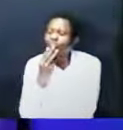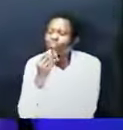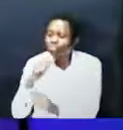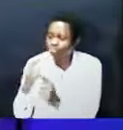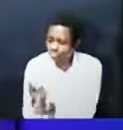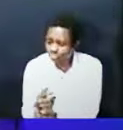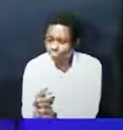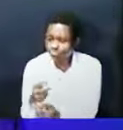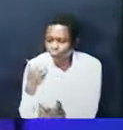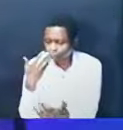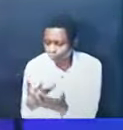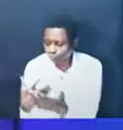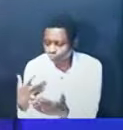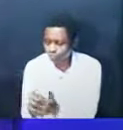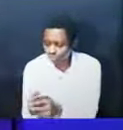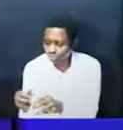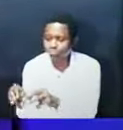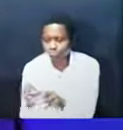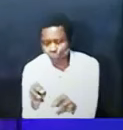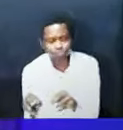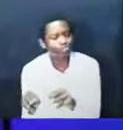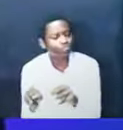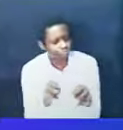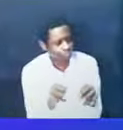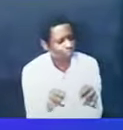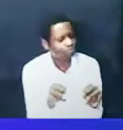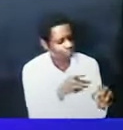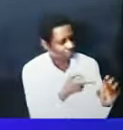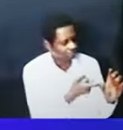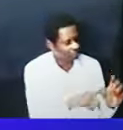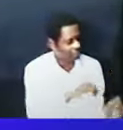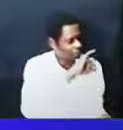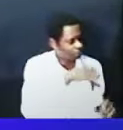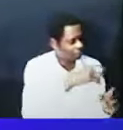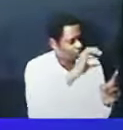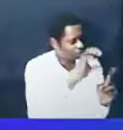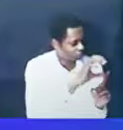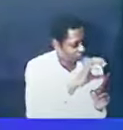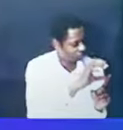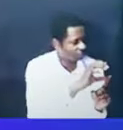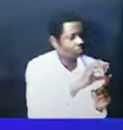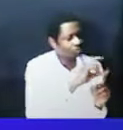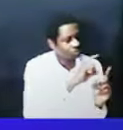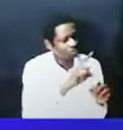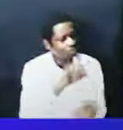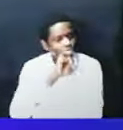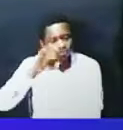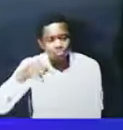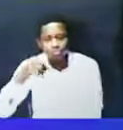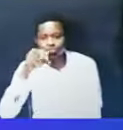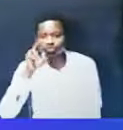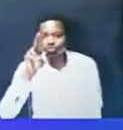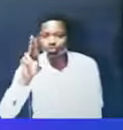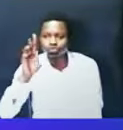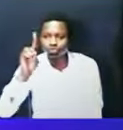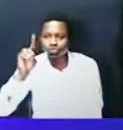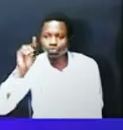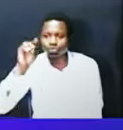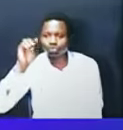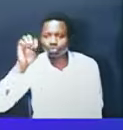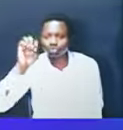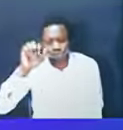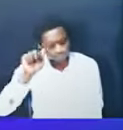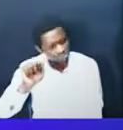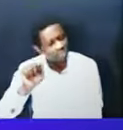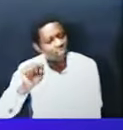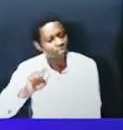from Jerusalem, Judea. Now they've entered where? Samaria. And the hey Judah for no won ahye asempa ne trase